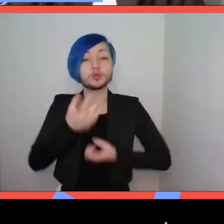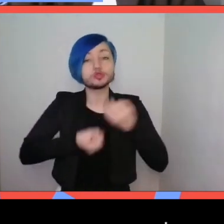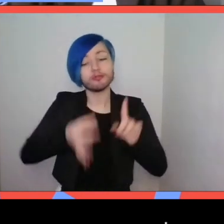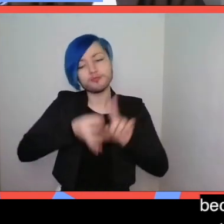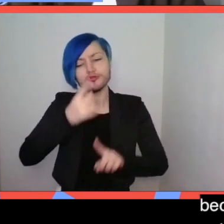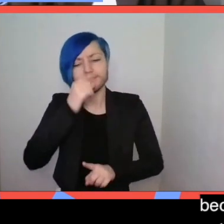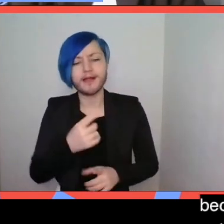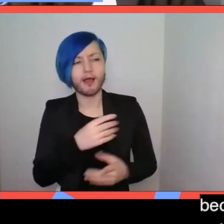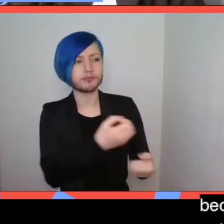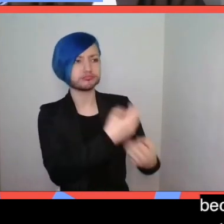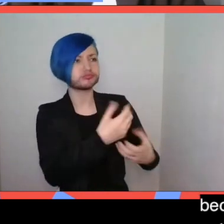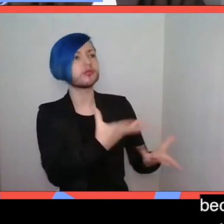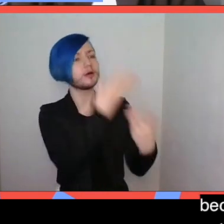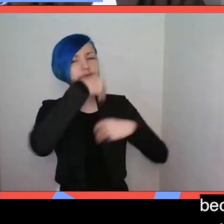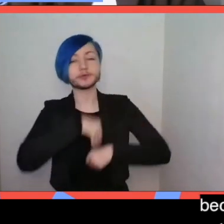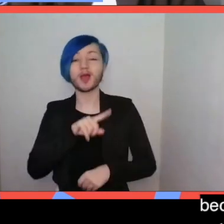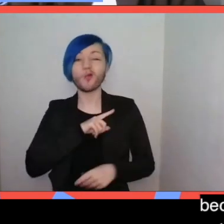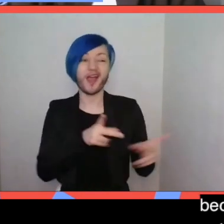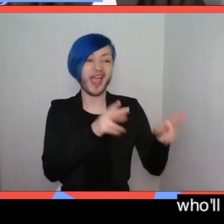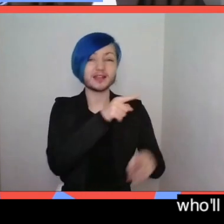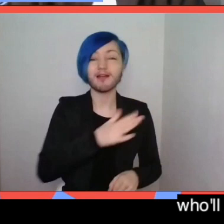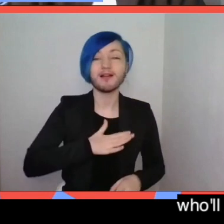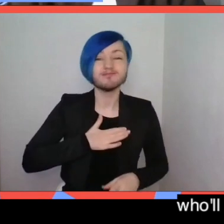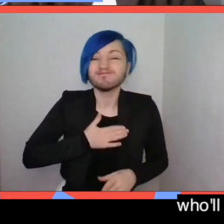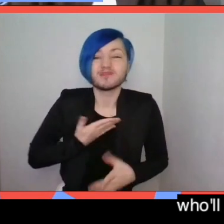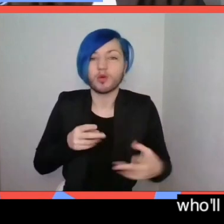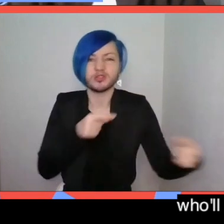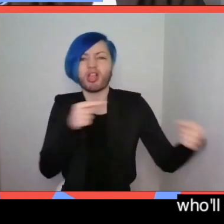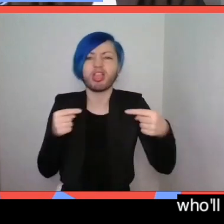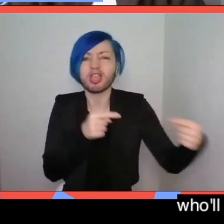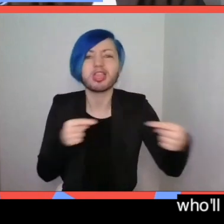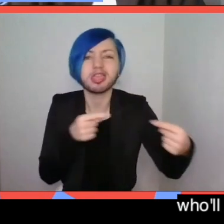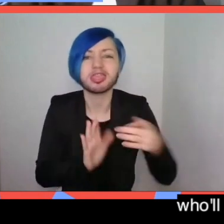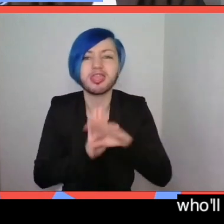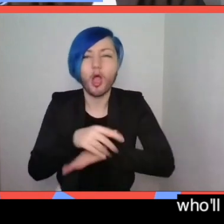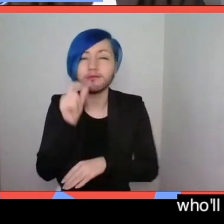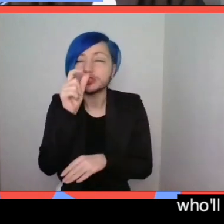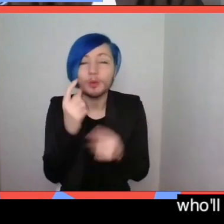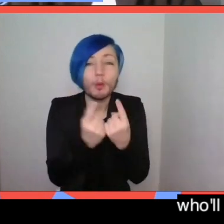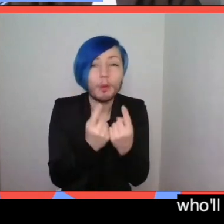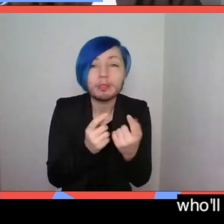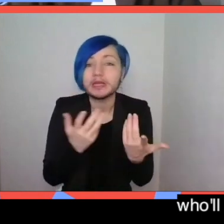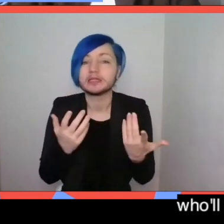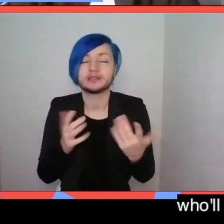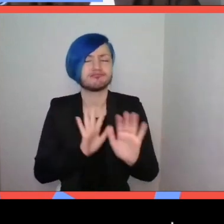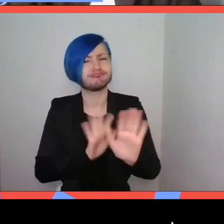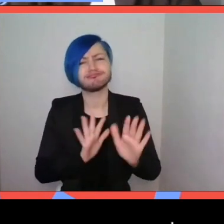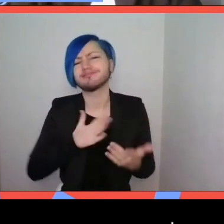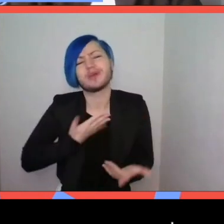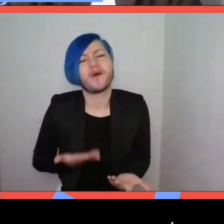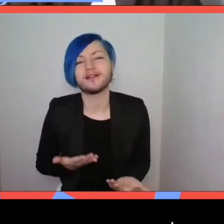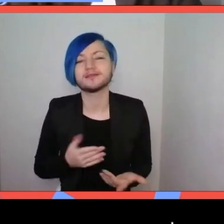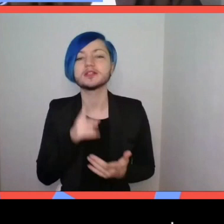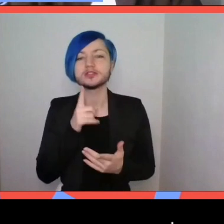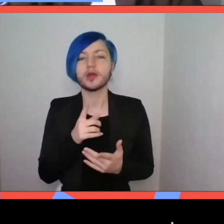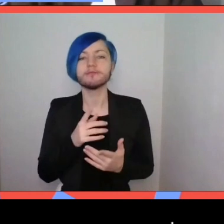improved. Because editors don't want to work with writers who will fight them over every suggestion or every edit. So be